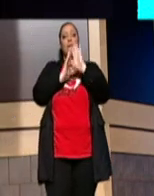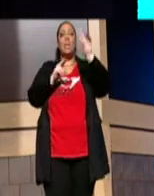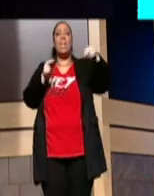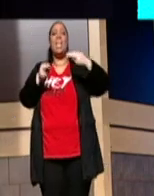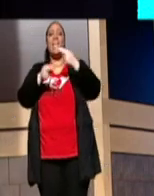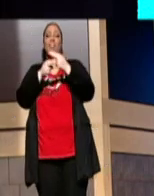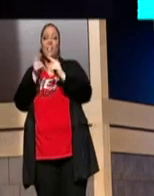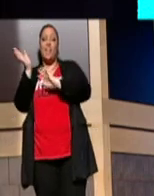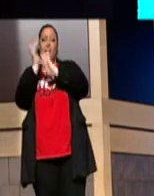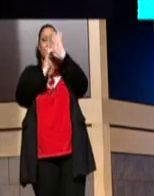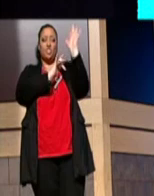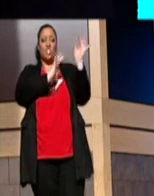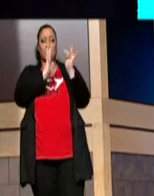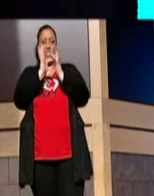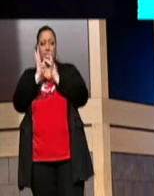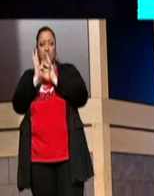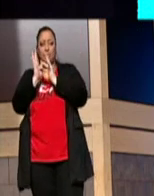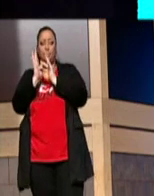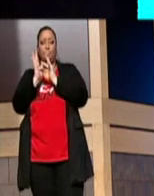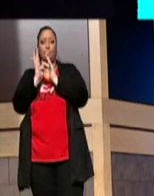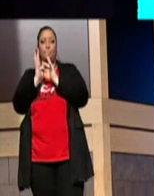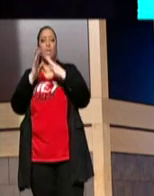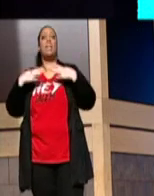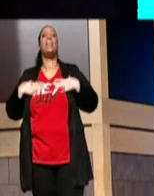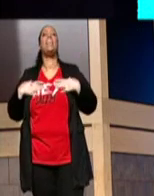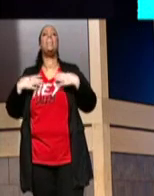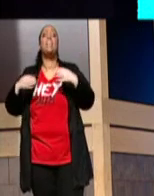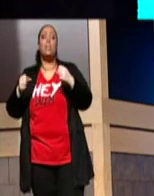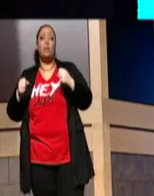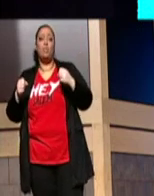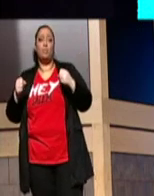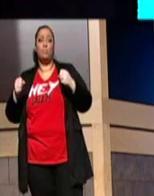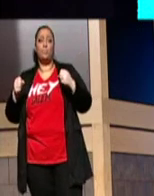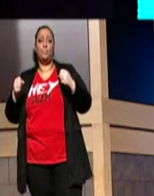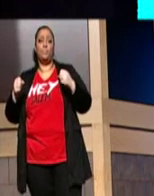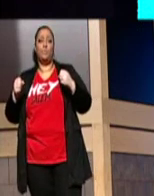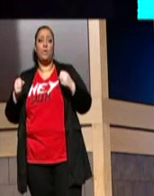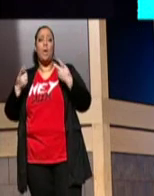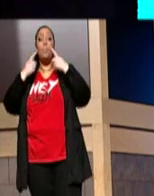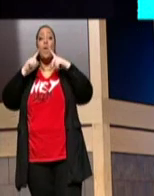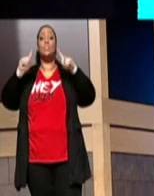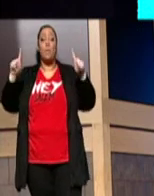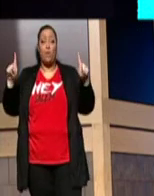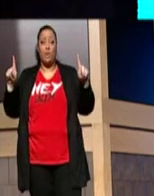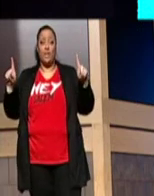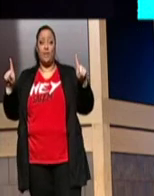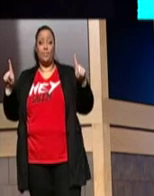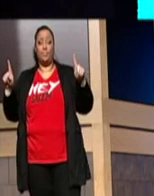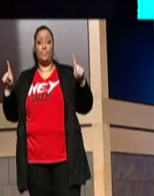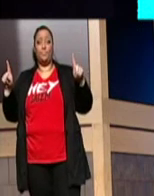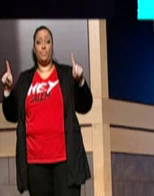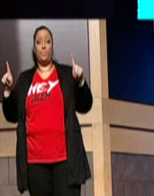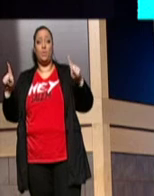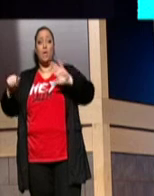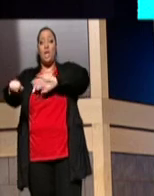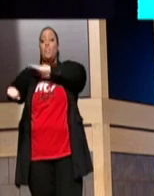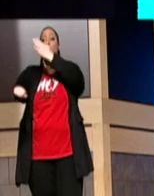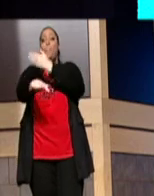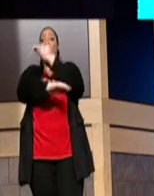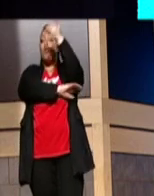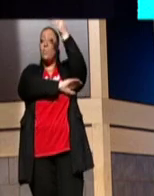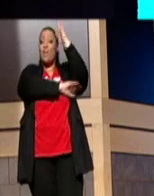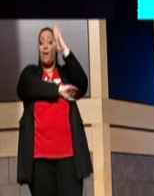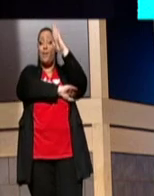of Jesus. In the name of Jesus. Healing. Healing. Prosperity. Prosperity. The power of God.